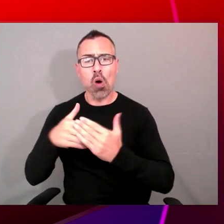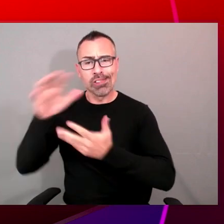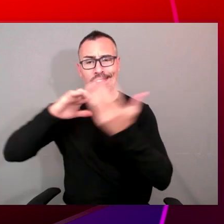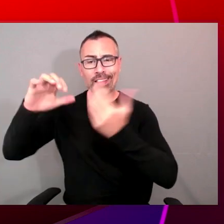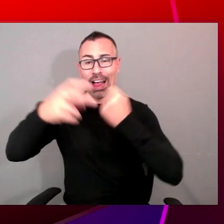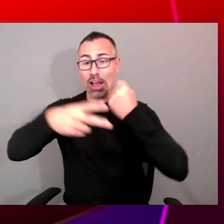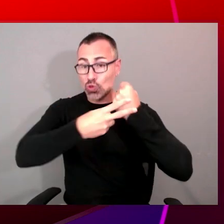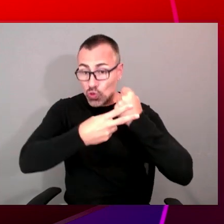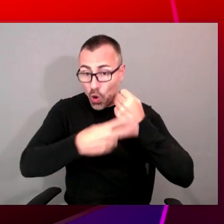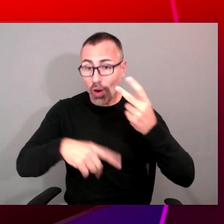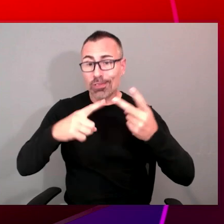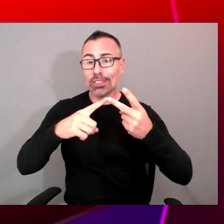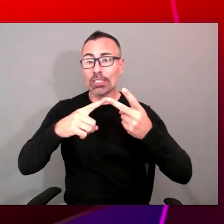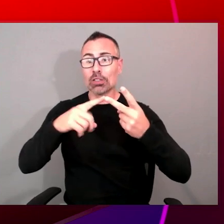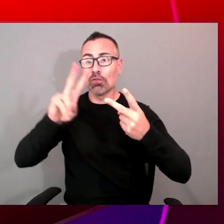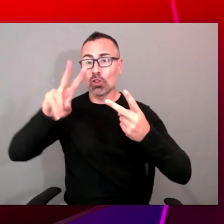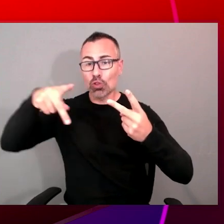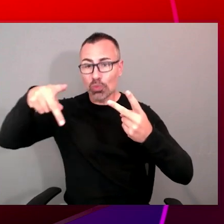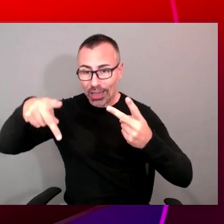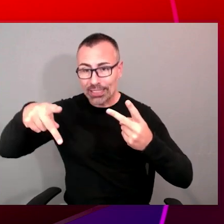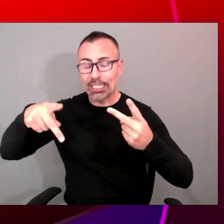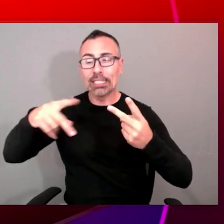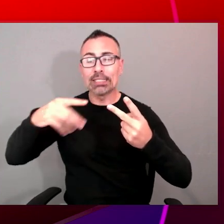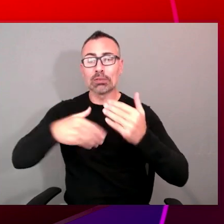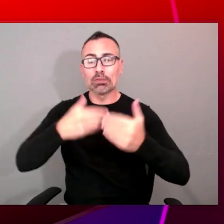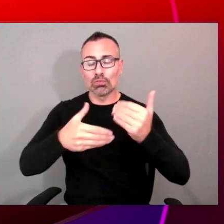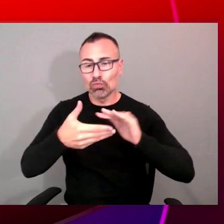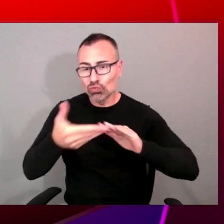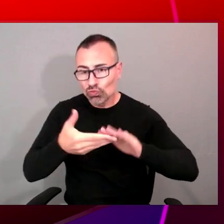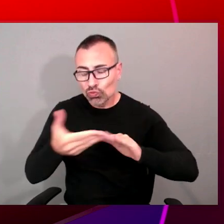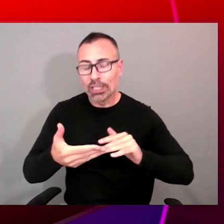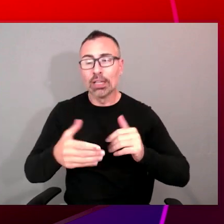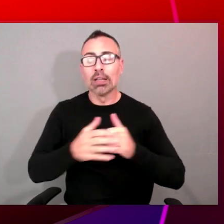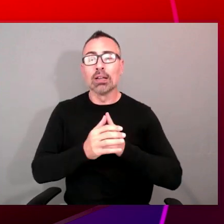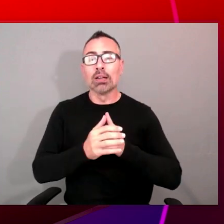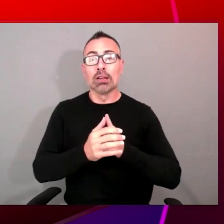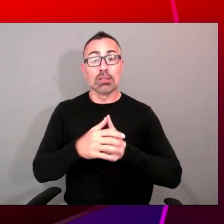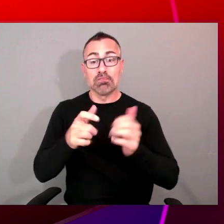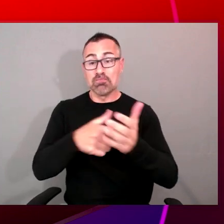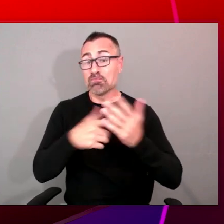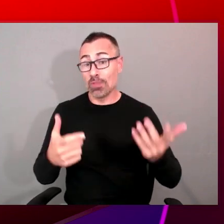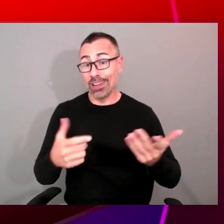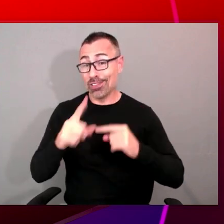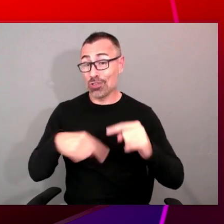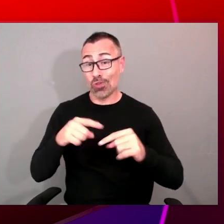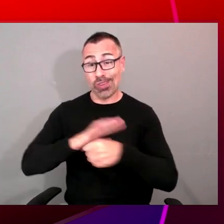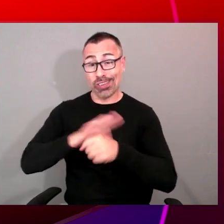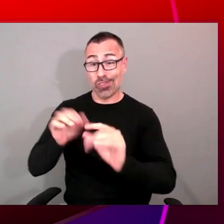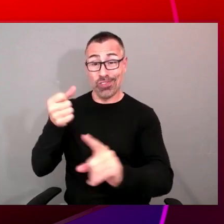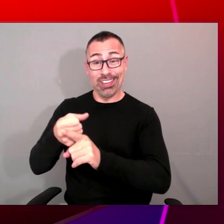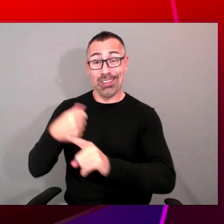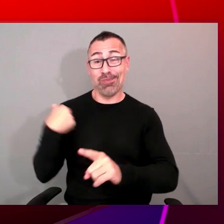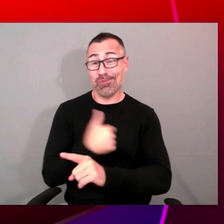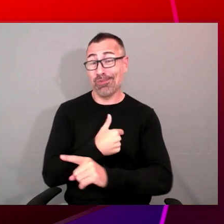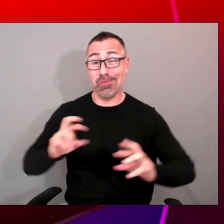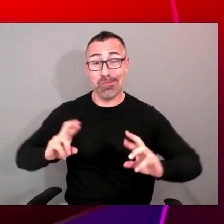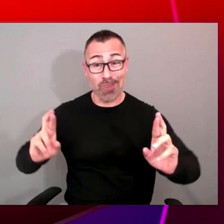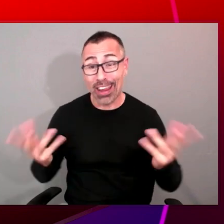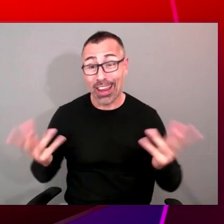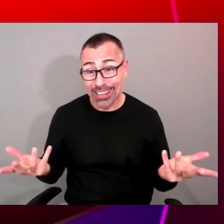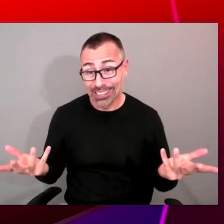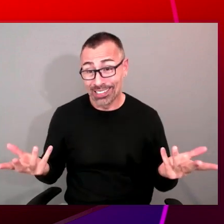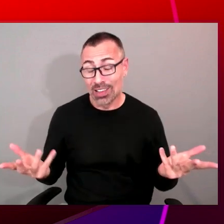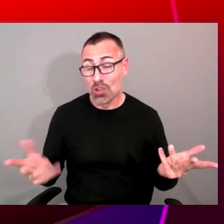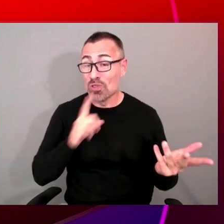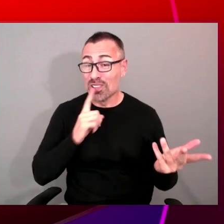need to deliver a show of this size. So as Ron mentioned, when COVID ran around, we actually were ready and prepared for it. It really was just literally a slight